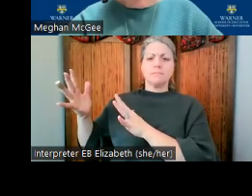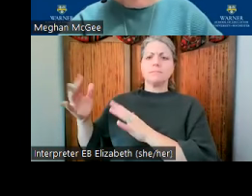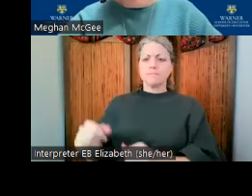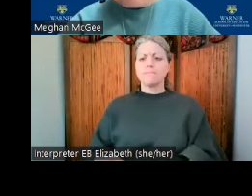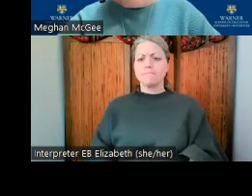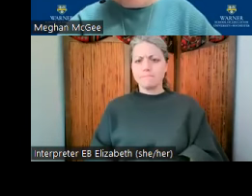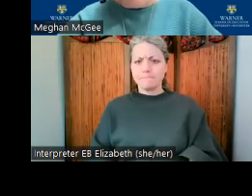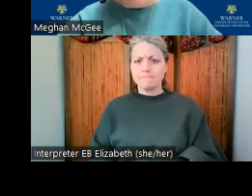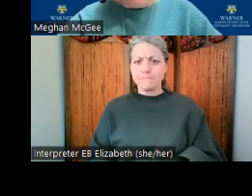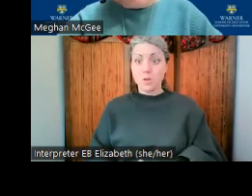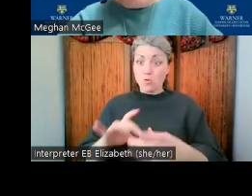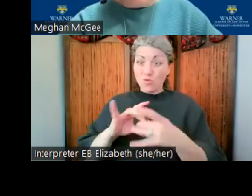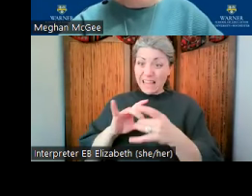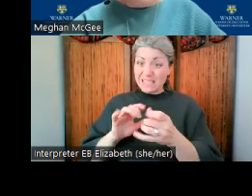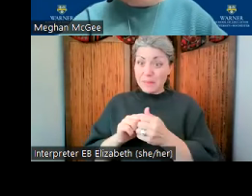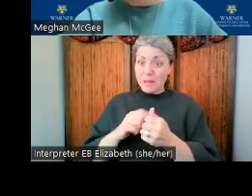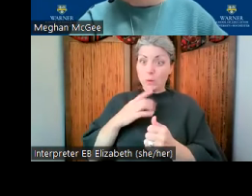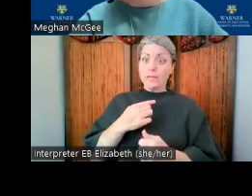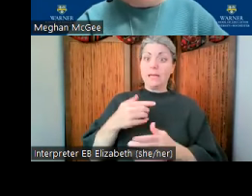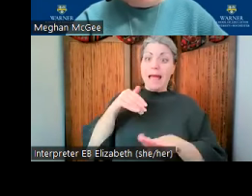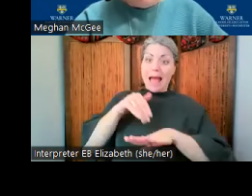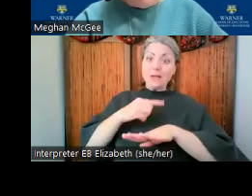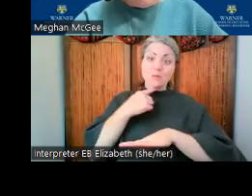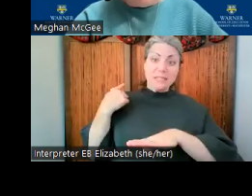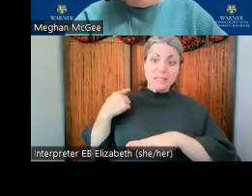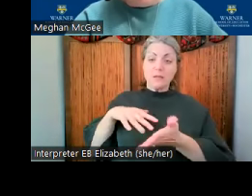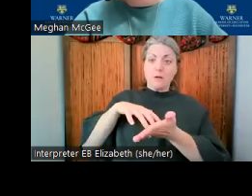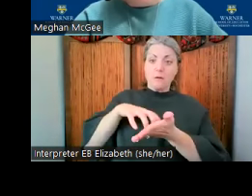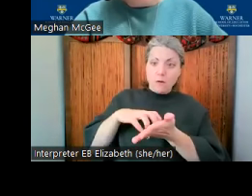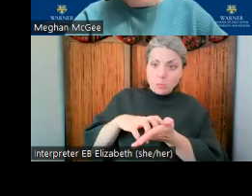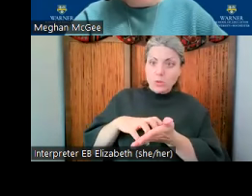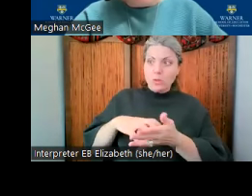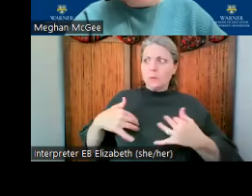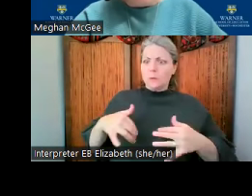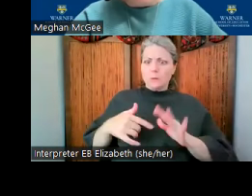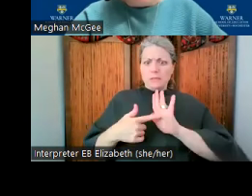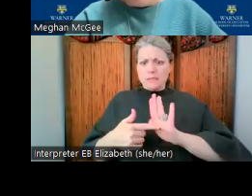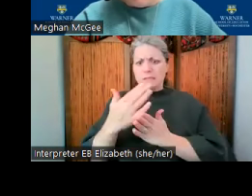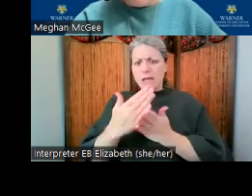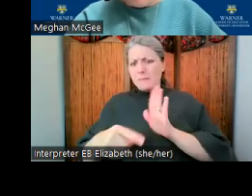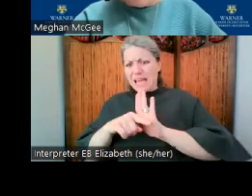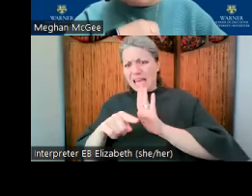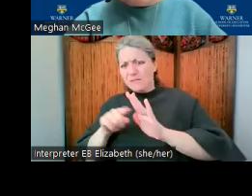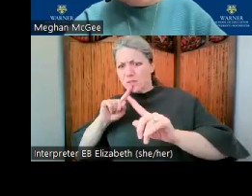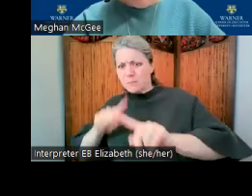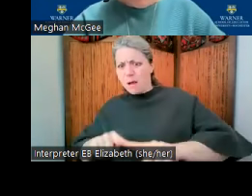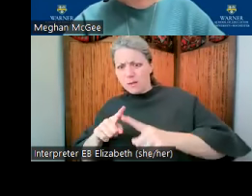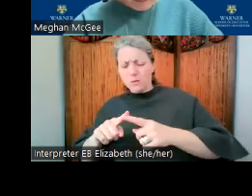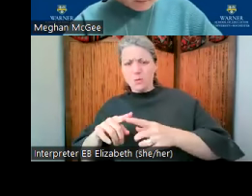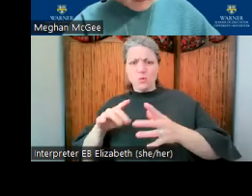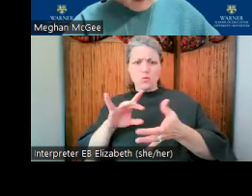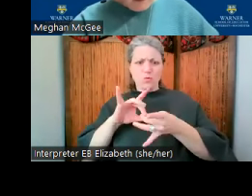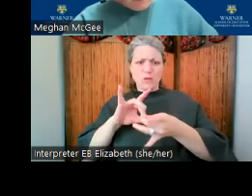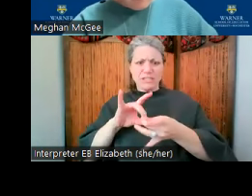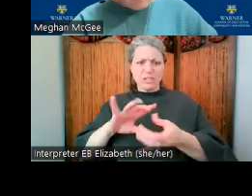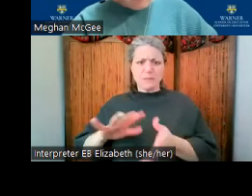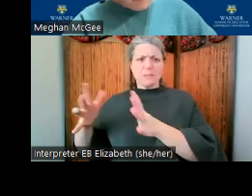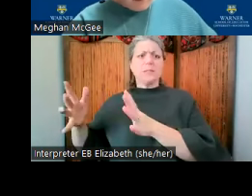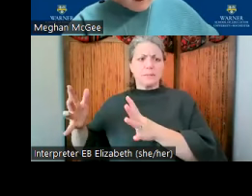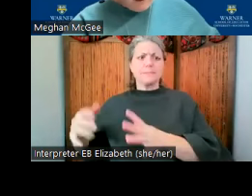relationships that are vulnerable and relationships that may yield in some negative sort of response or outcome.